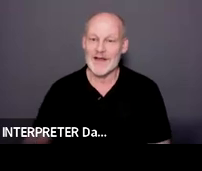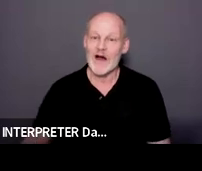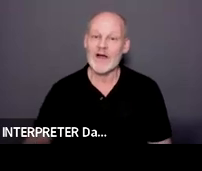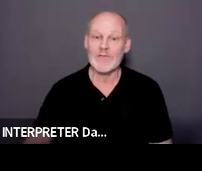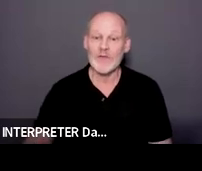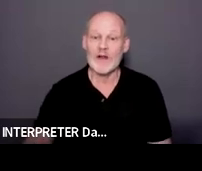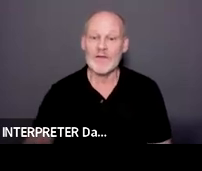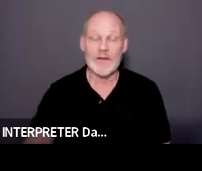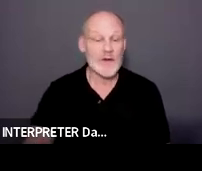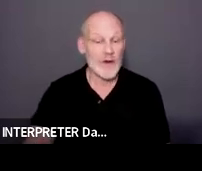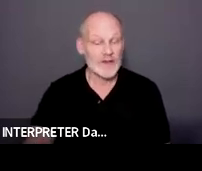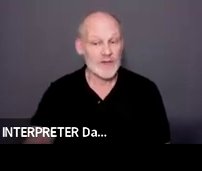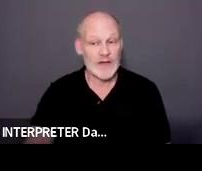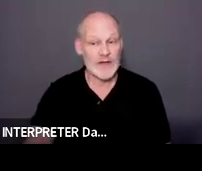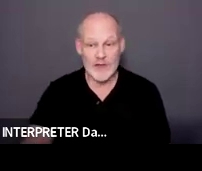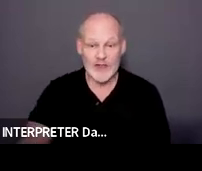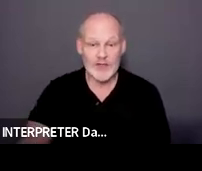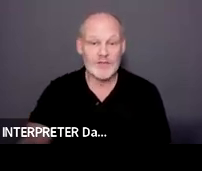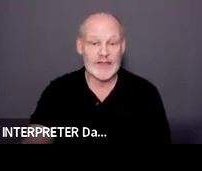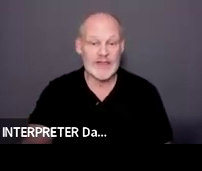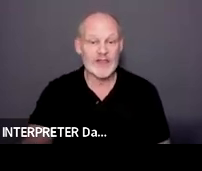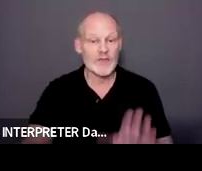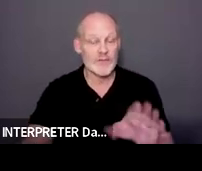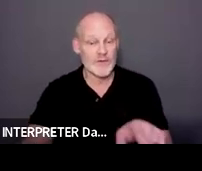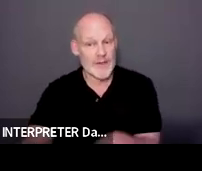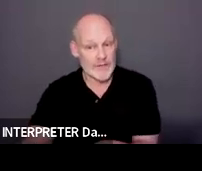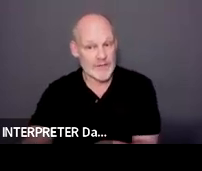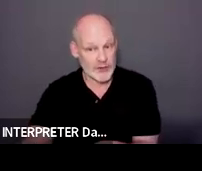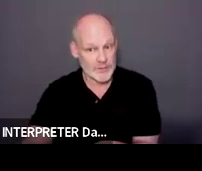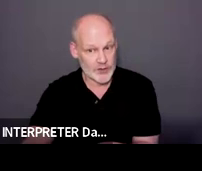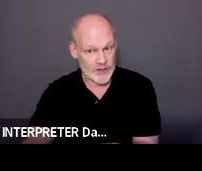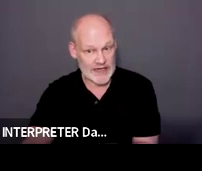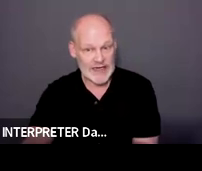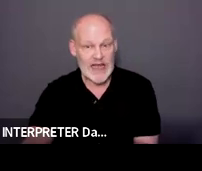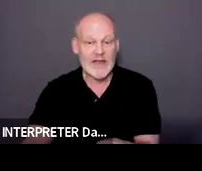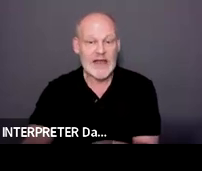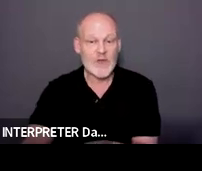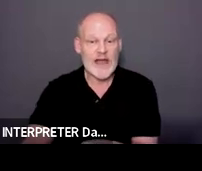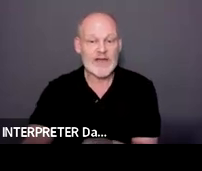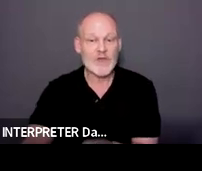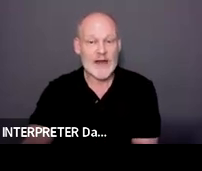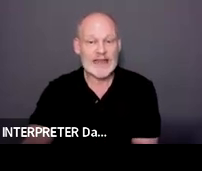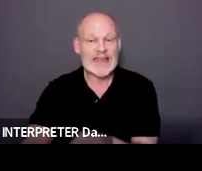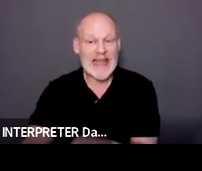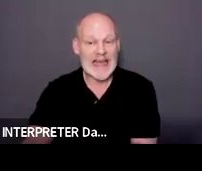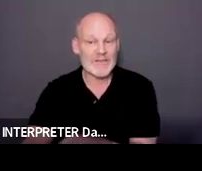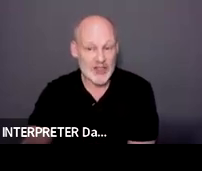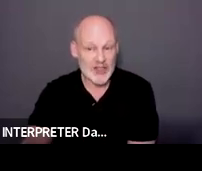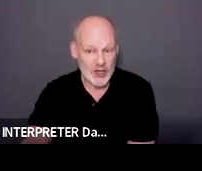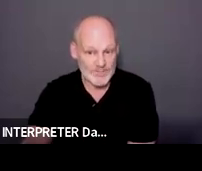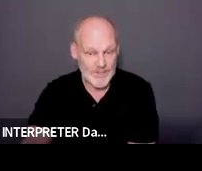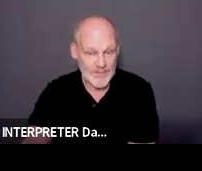Great. Okay, well, if anybody wants to ask a question, please refer to the bottom of your Zoom screen. We have a raise